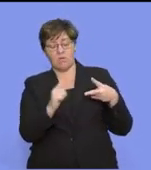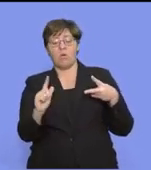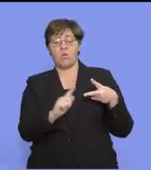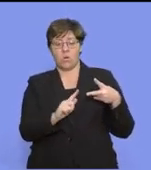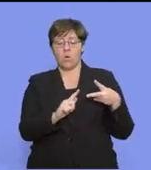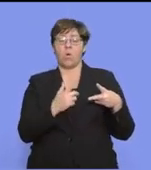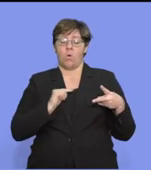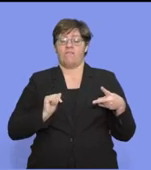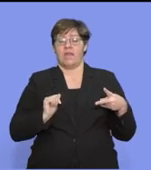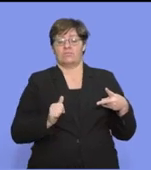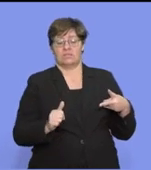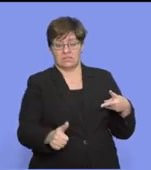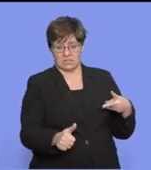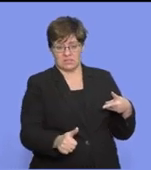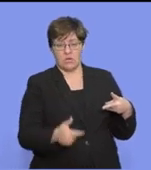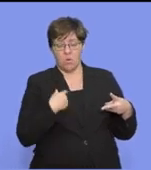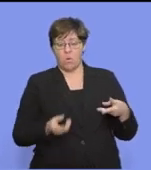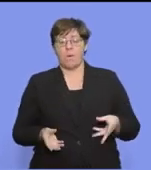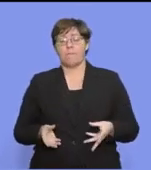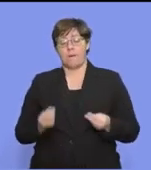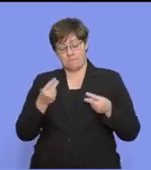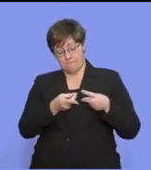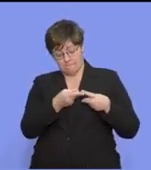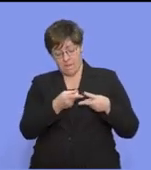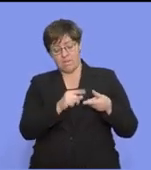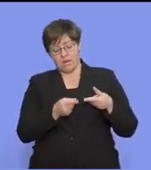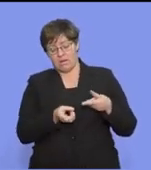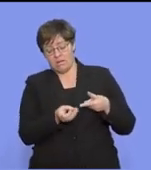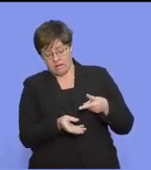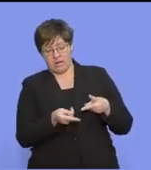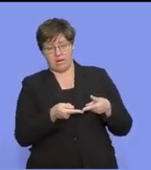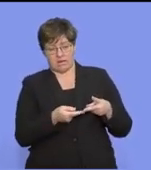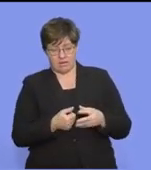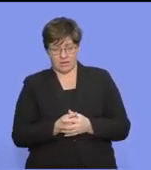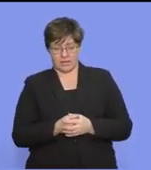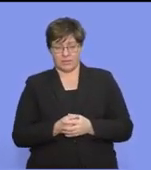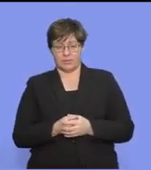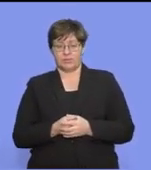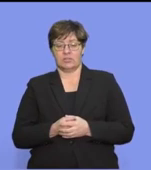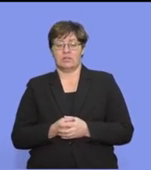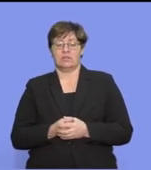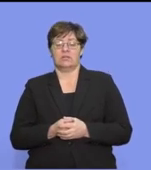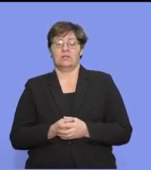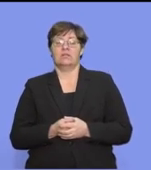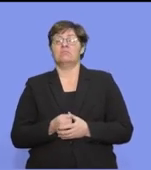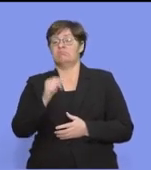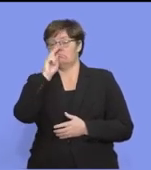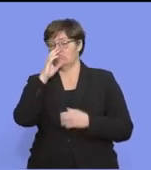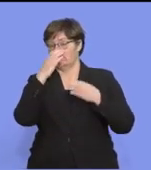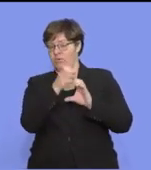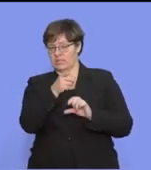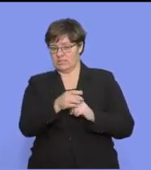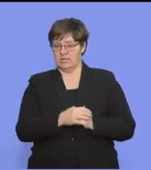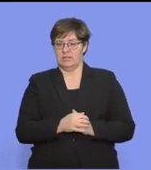of inheritance of acquired characteristics. So now we're going to have a look at specifically at that